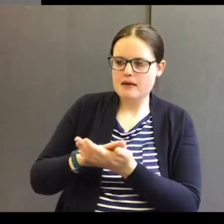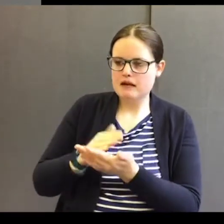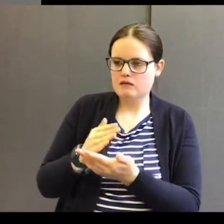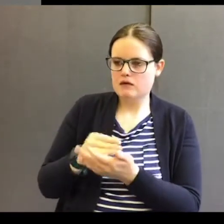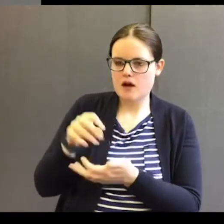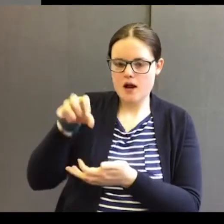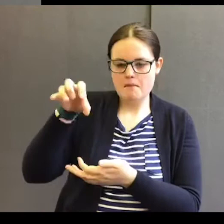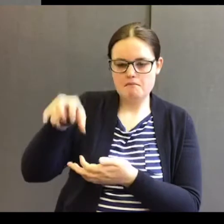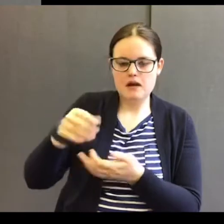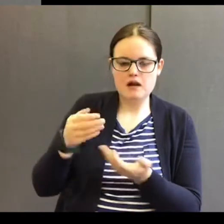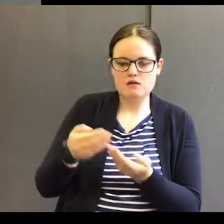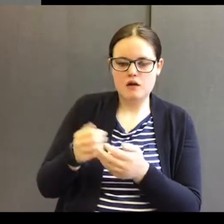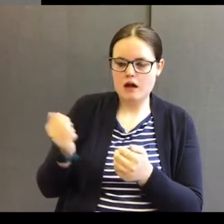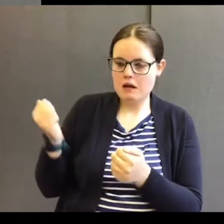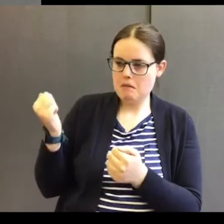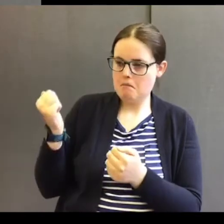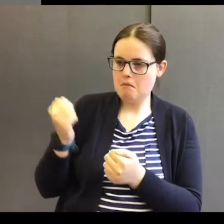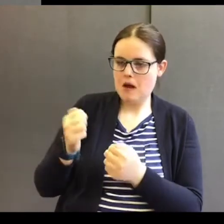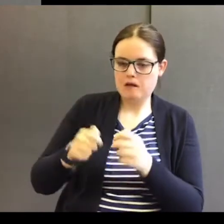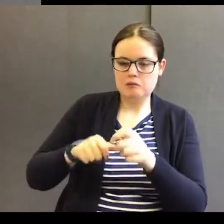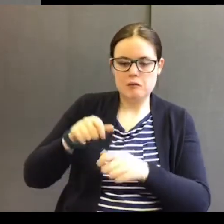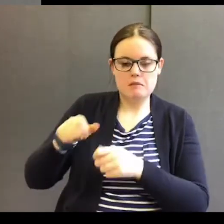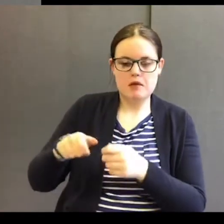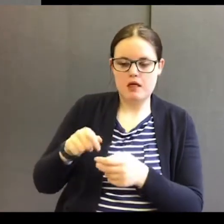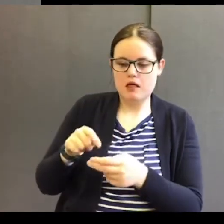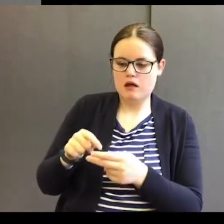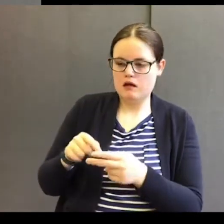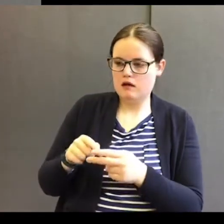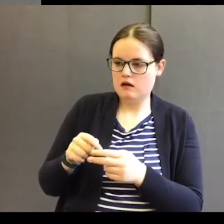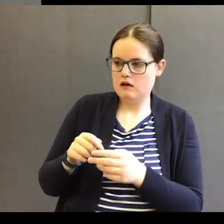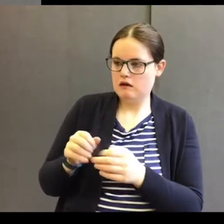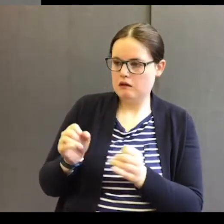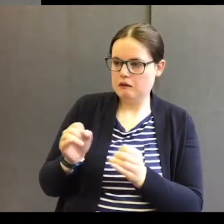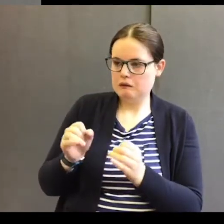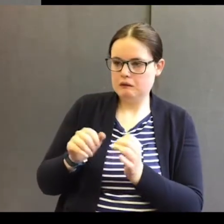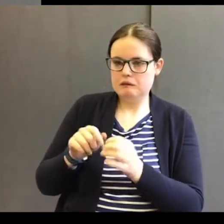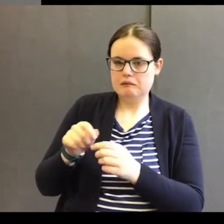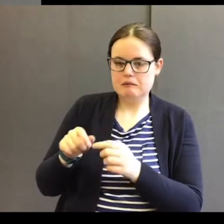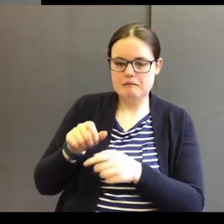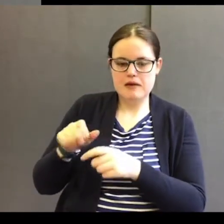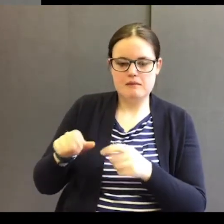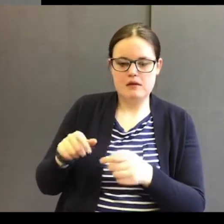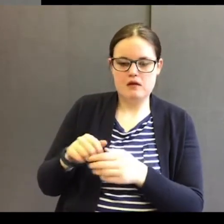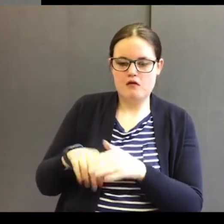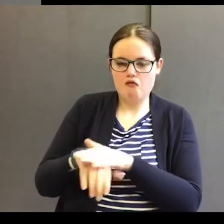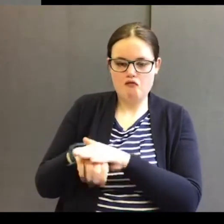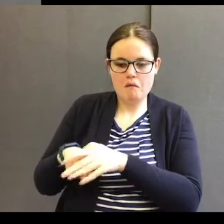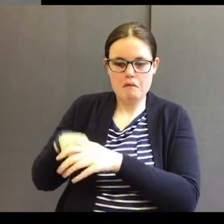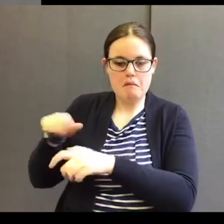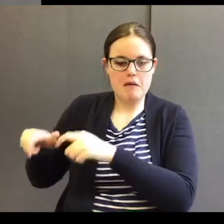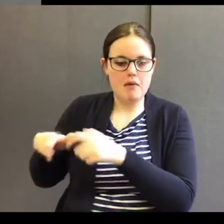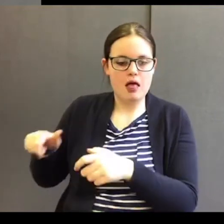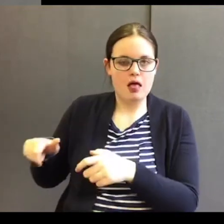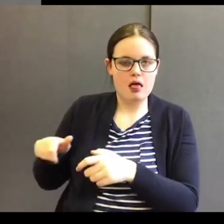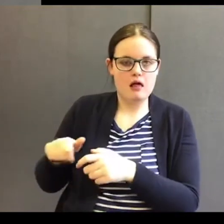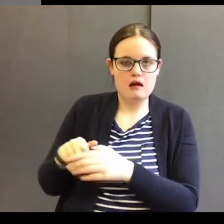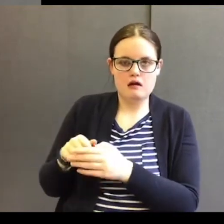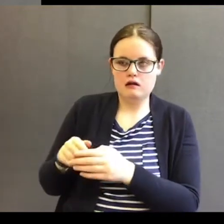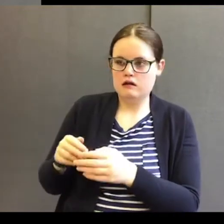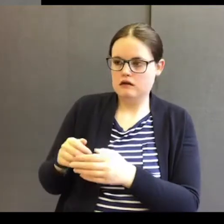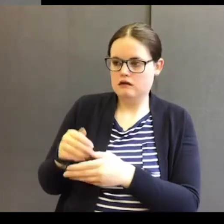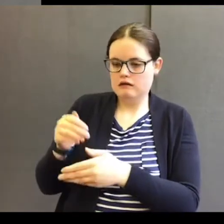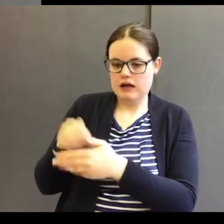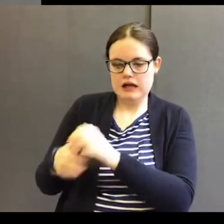means it was the place where the murderers, where the criminals, the villains, the robbers